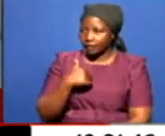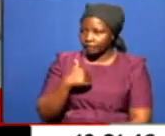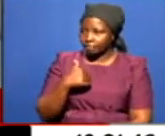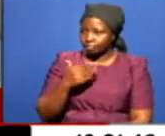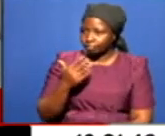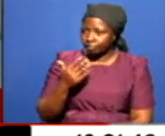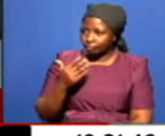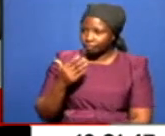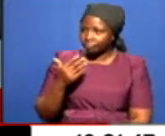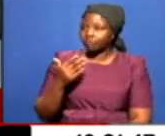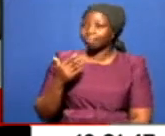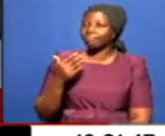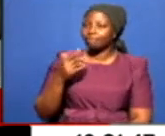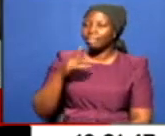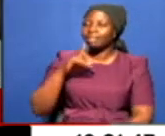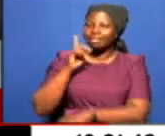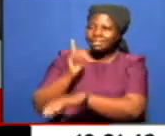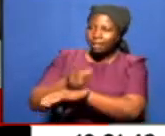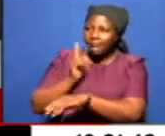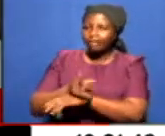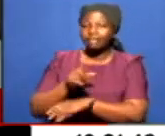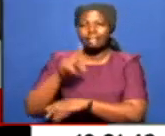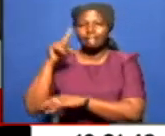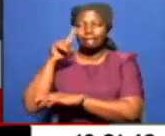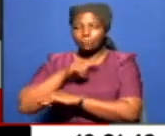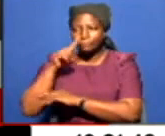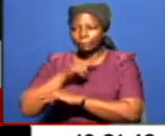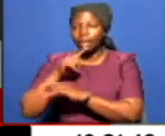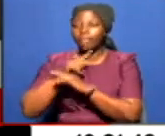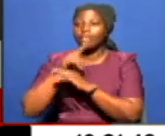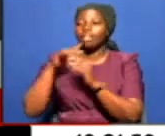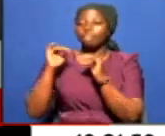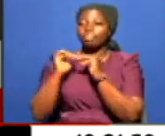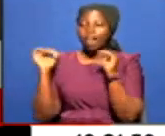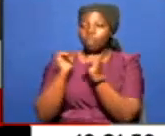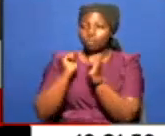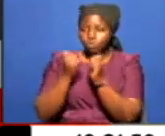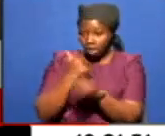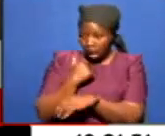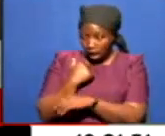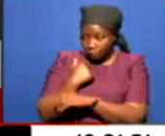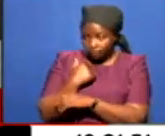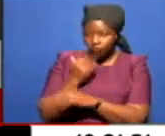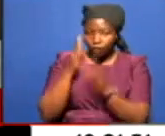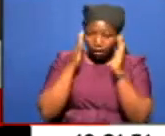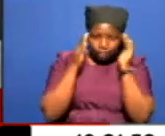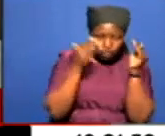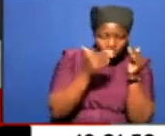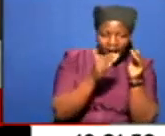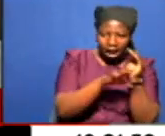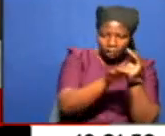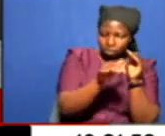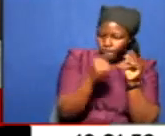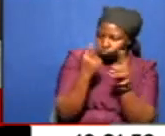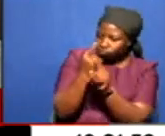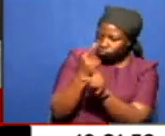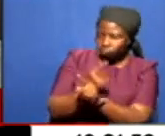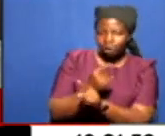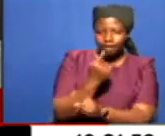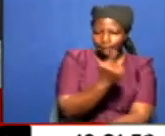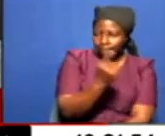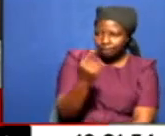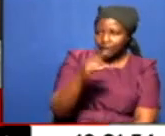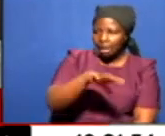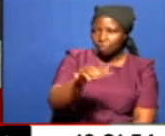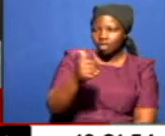the threat levels that we have. We look at counties differently. Mm-hmm. Every county has their priority.